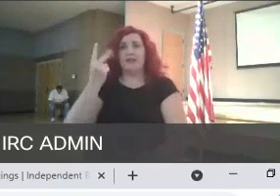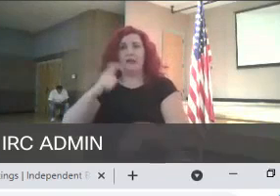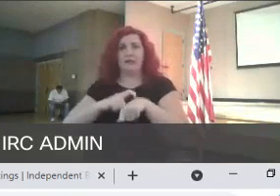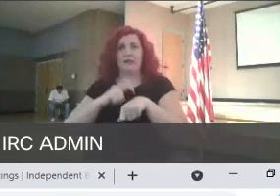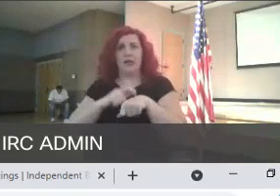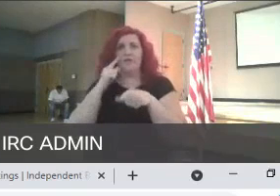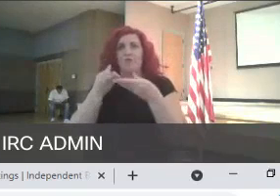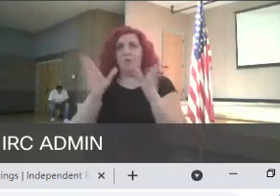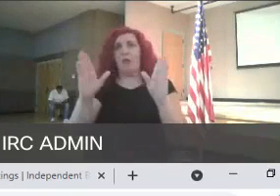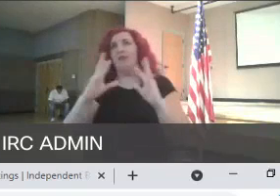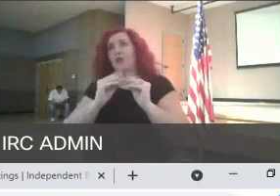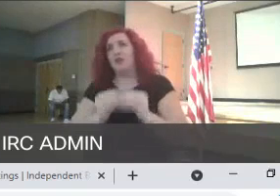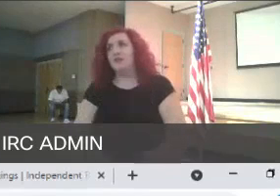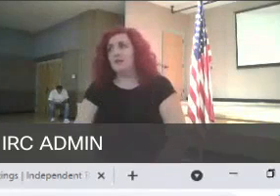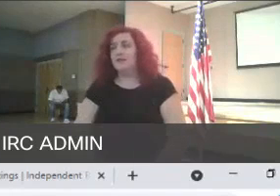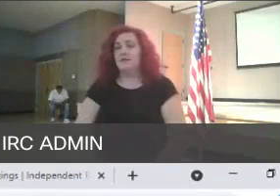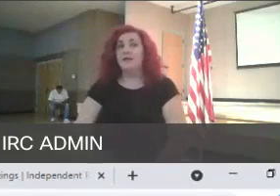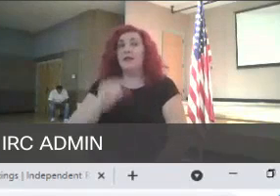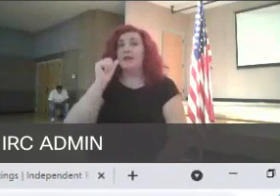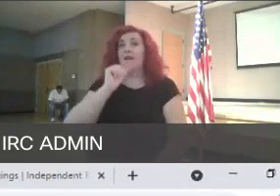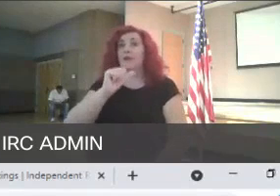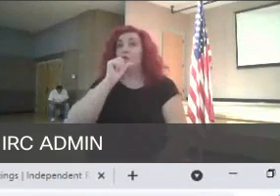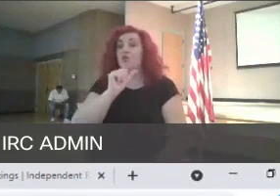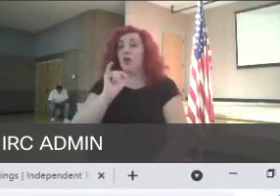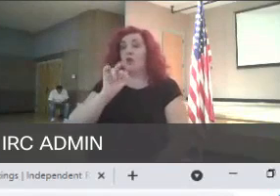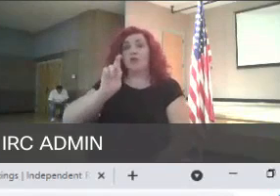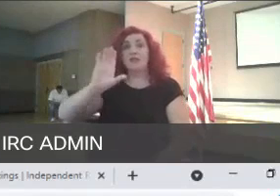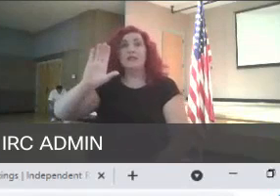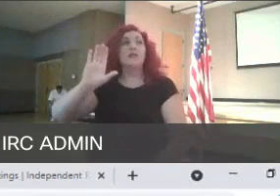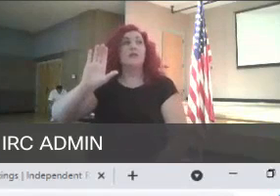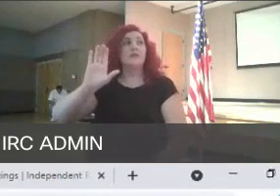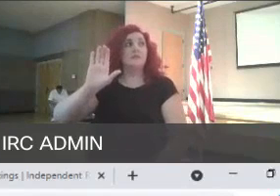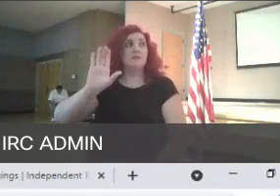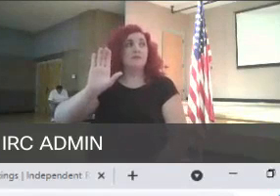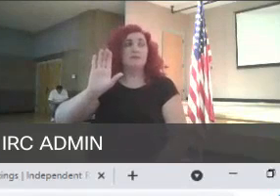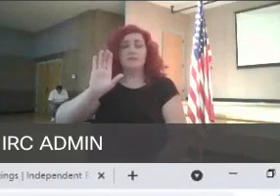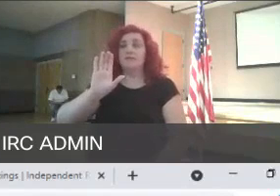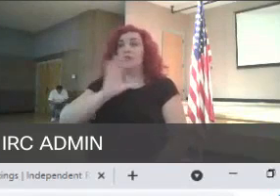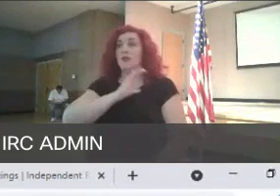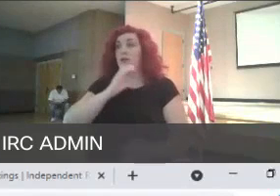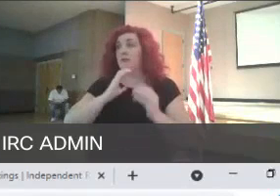public hearings. Arizona Independent Redistricting Commission, commissioners,